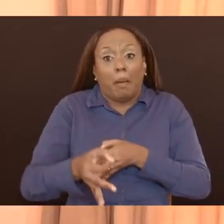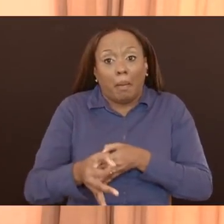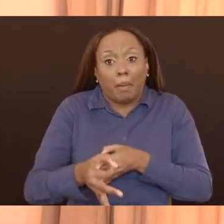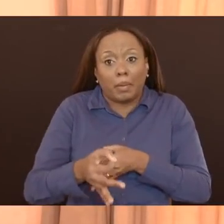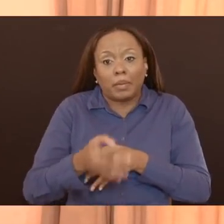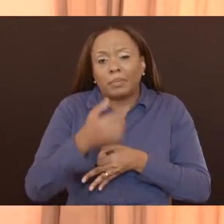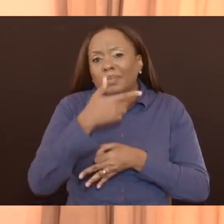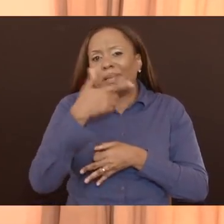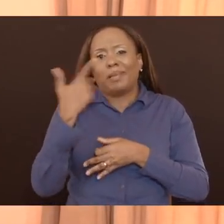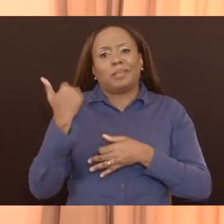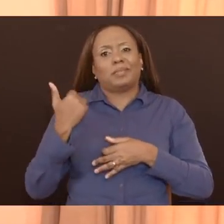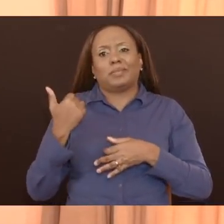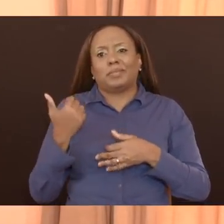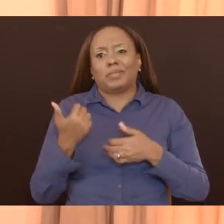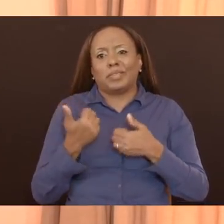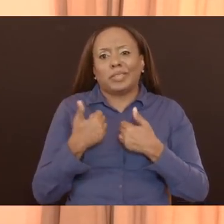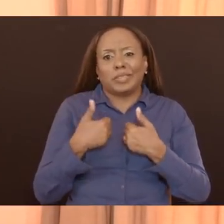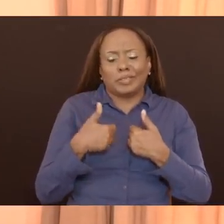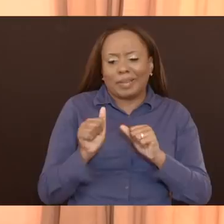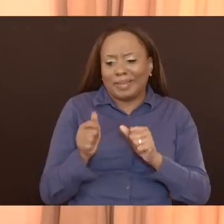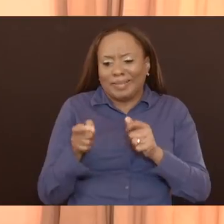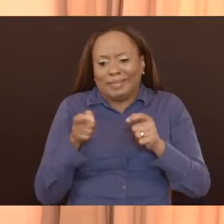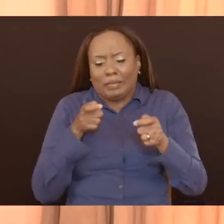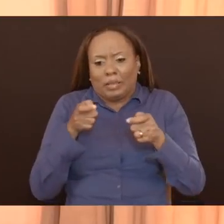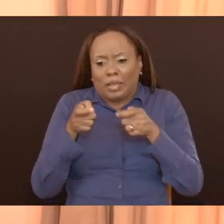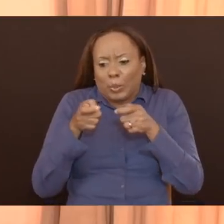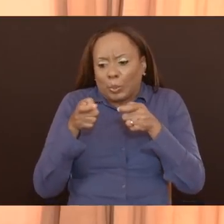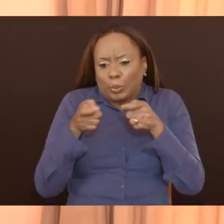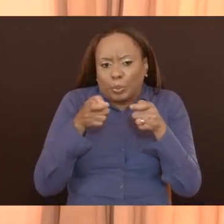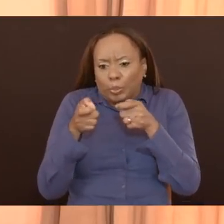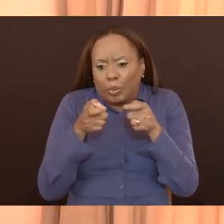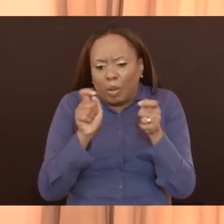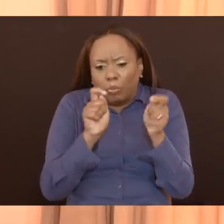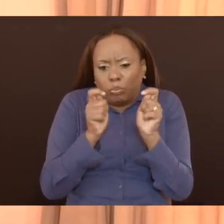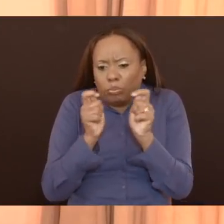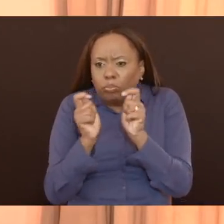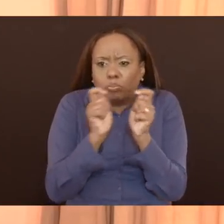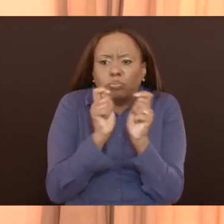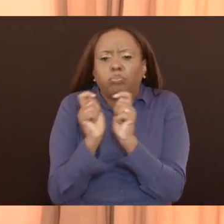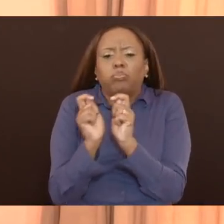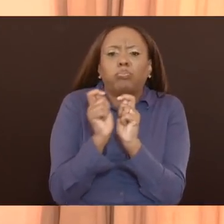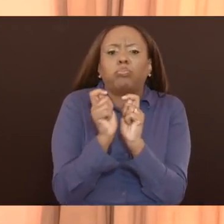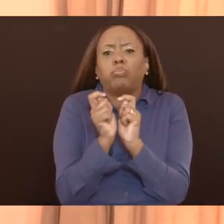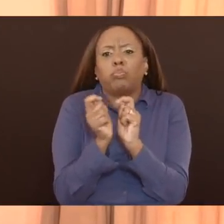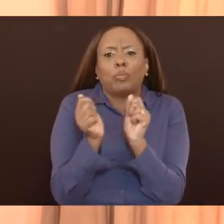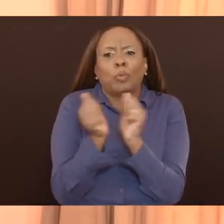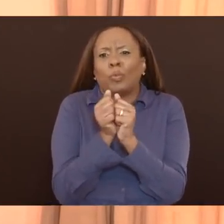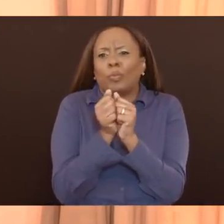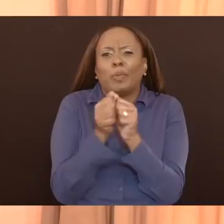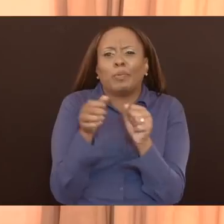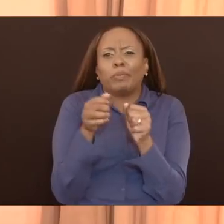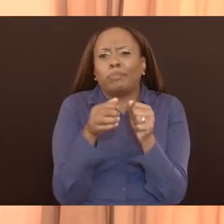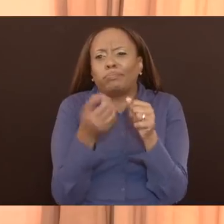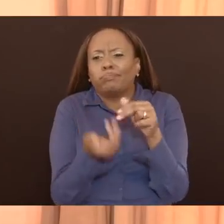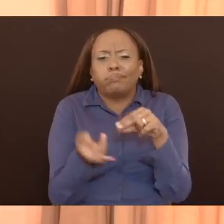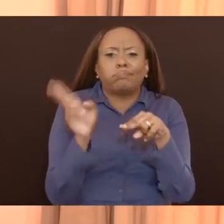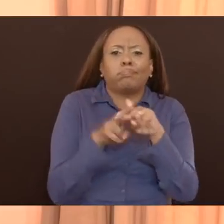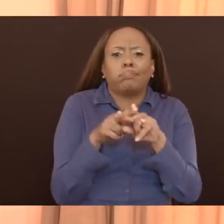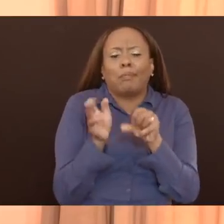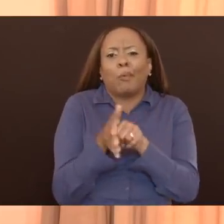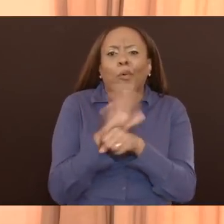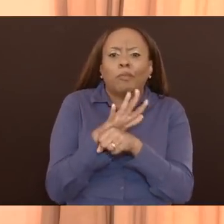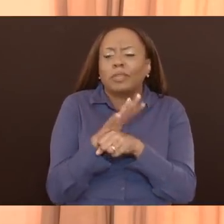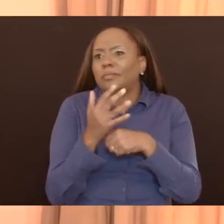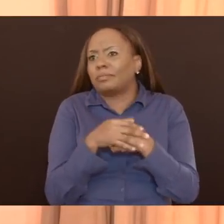are trying to move a number of parts, so to speak, when we have cases coming in and we have to deploy